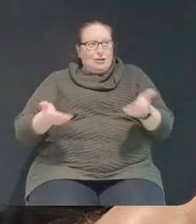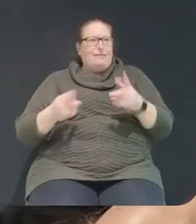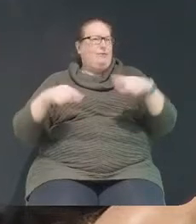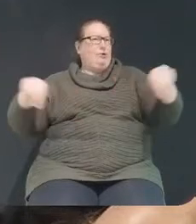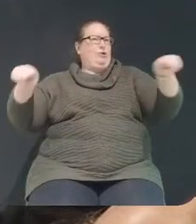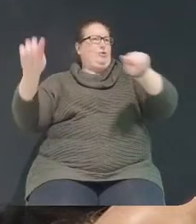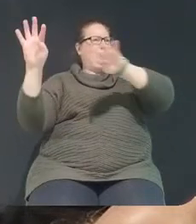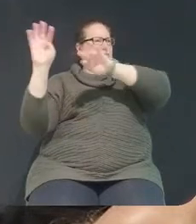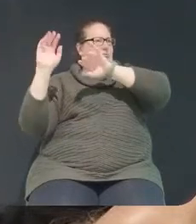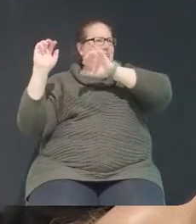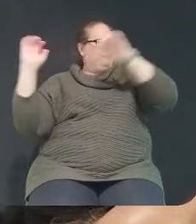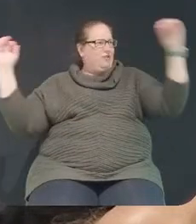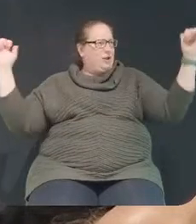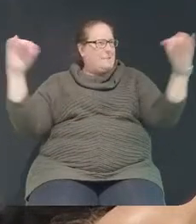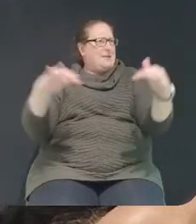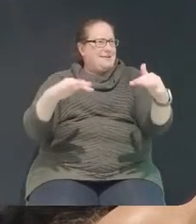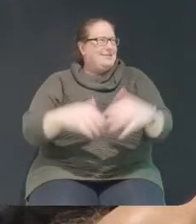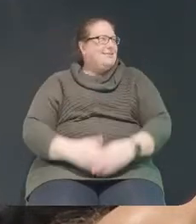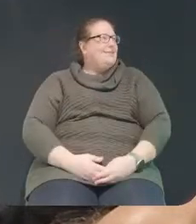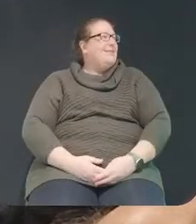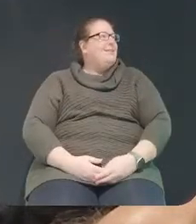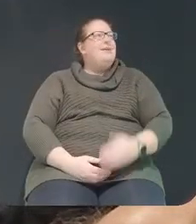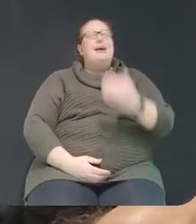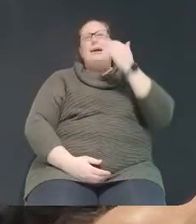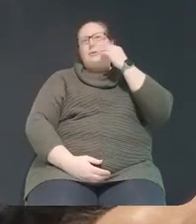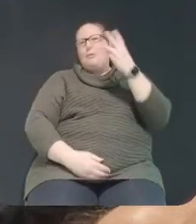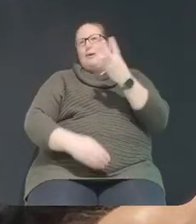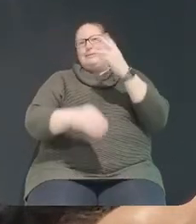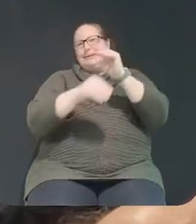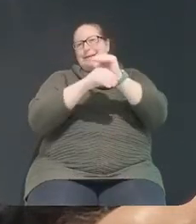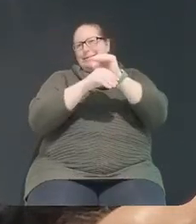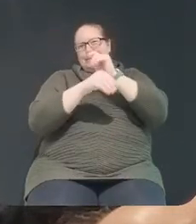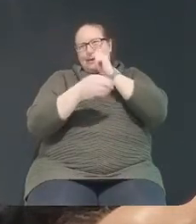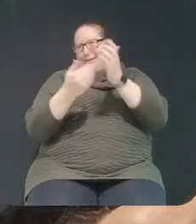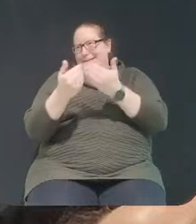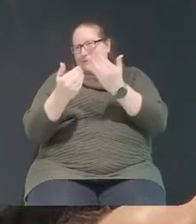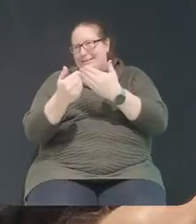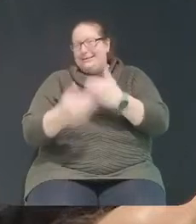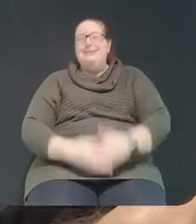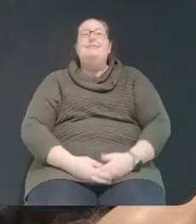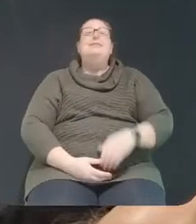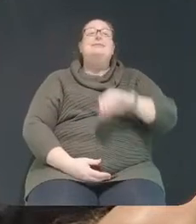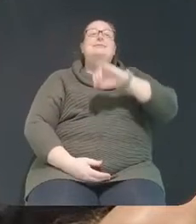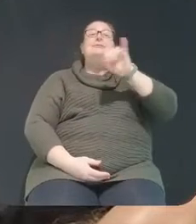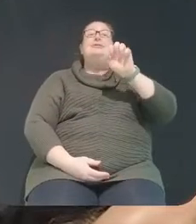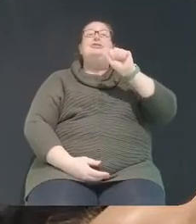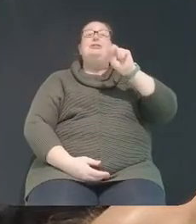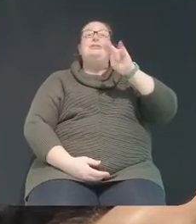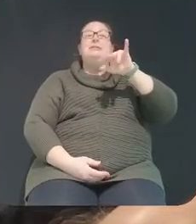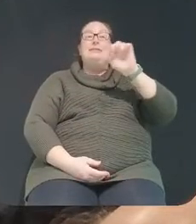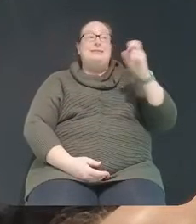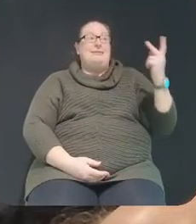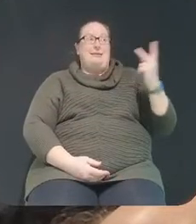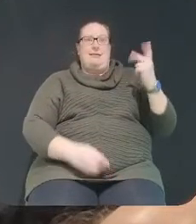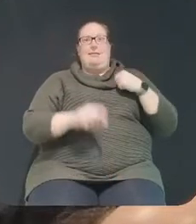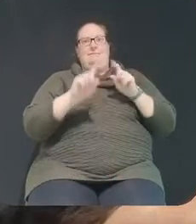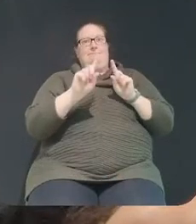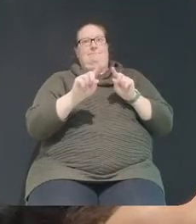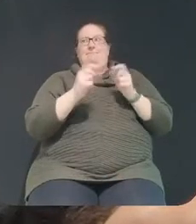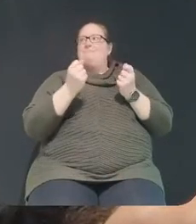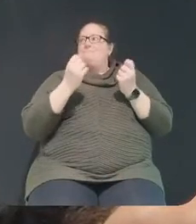out. I know weeknights aren't always easy for people. Jeanie and I have attended many presentations here,